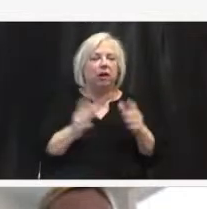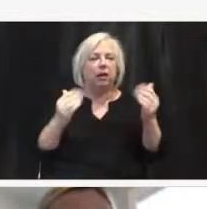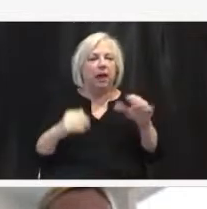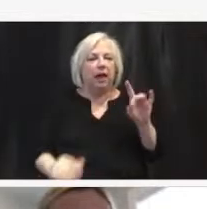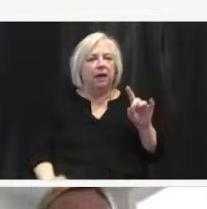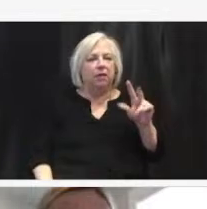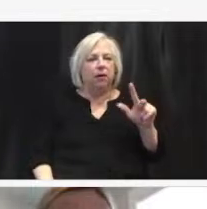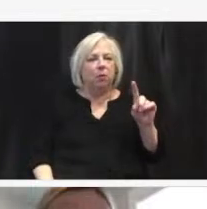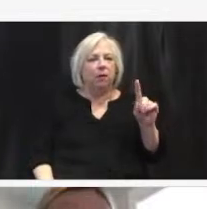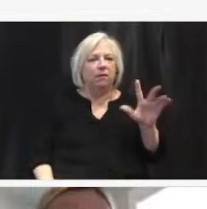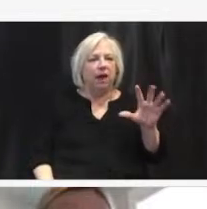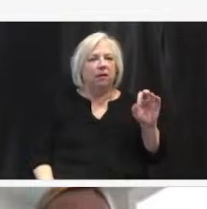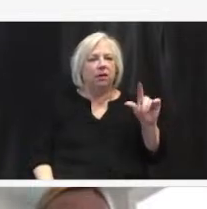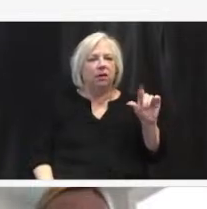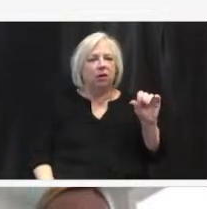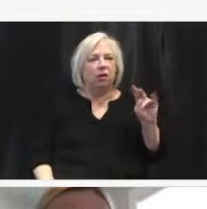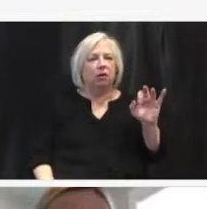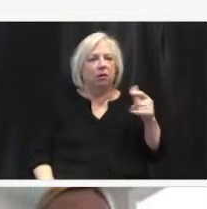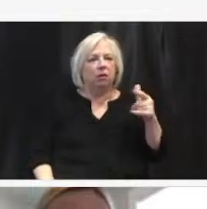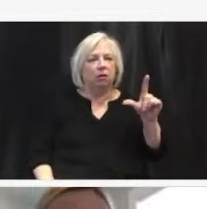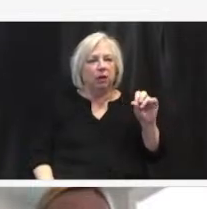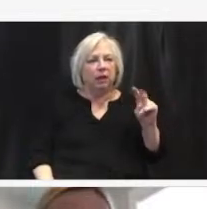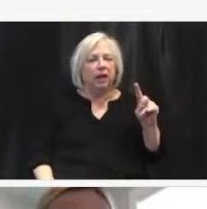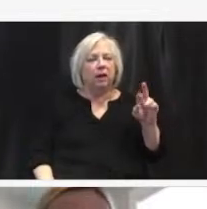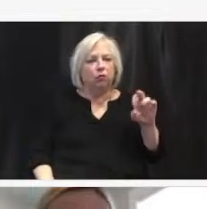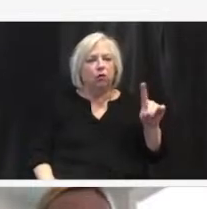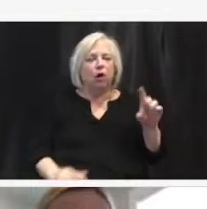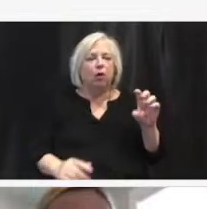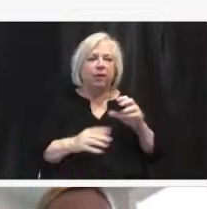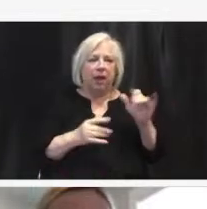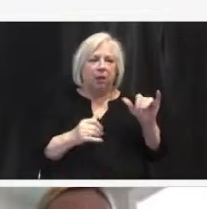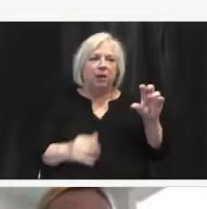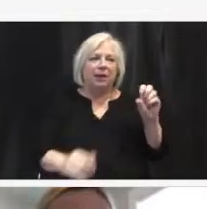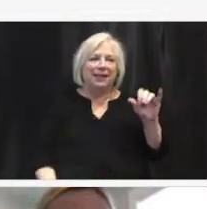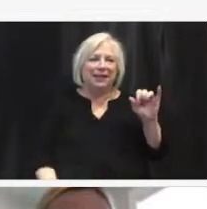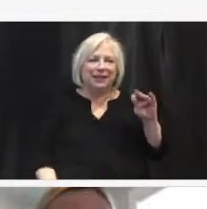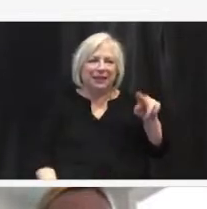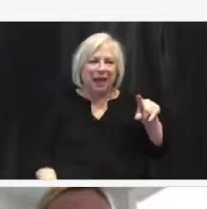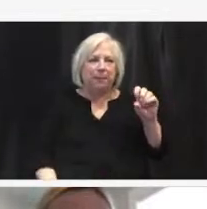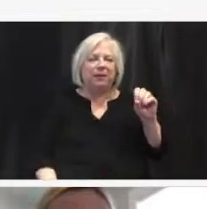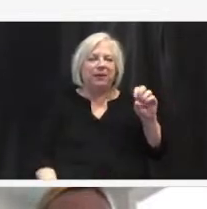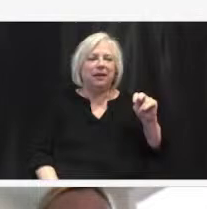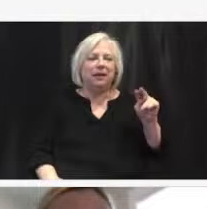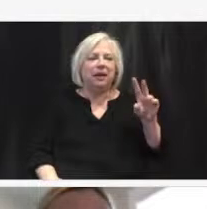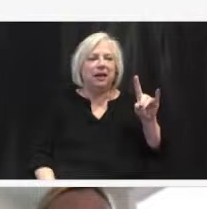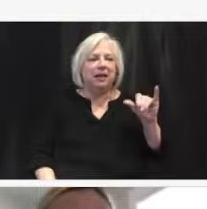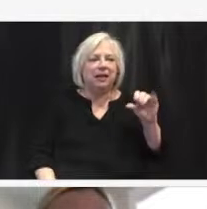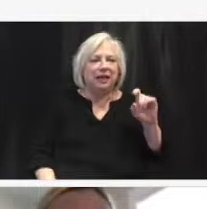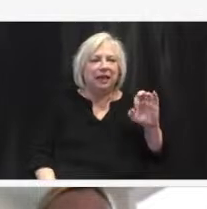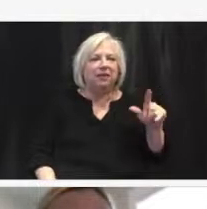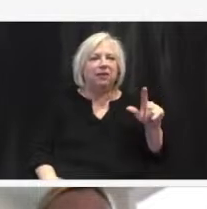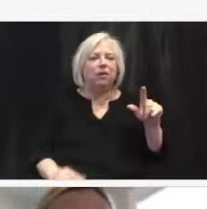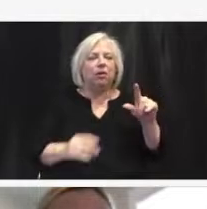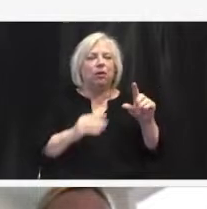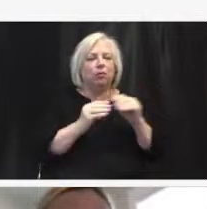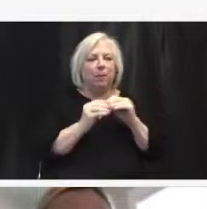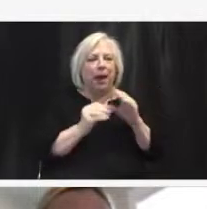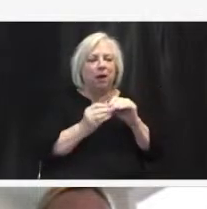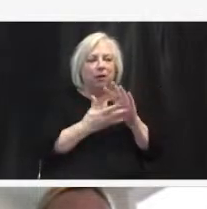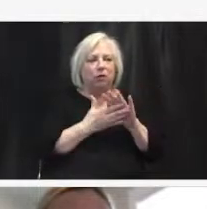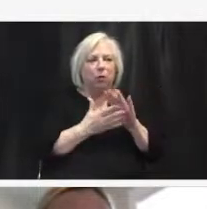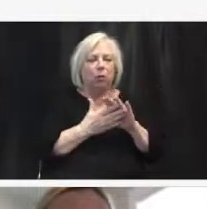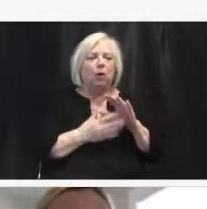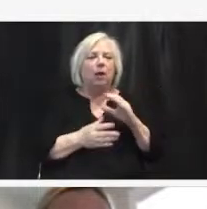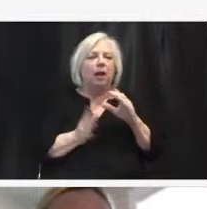8315 Colonel Glenn Road, which was Sampson Diesel Repair and School. The Planning Commission voted no on that one